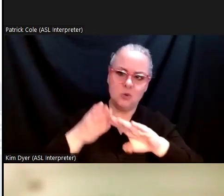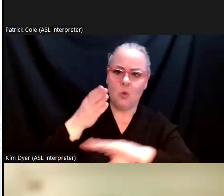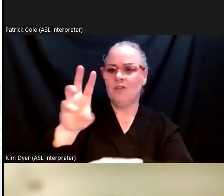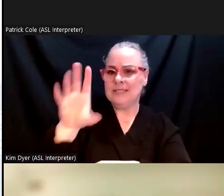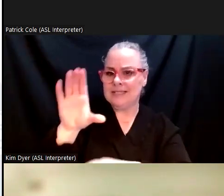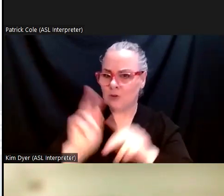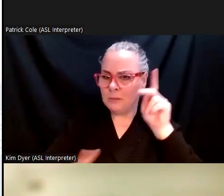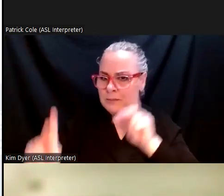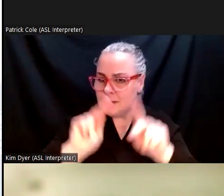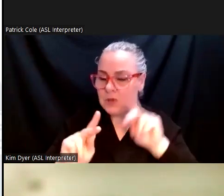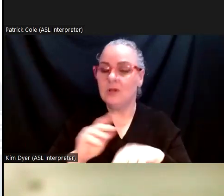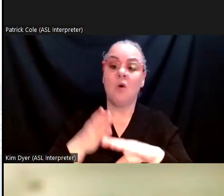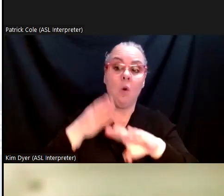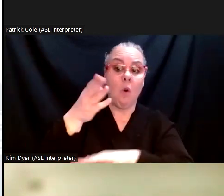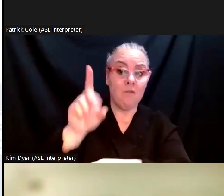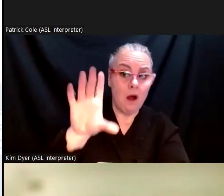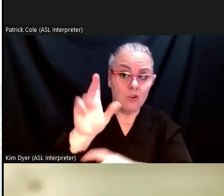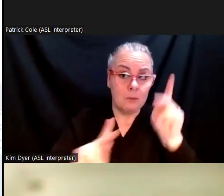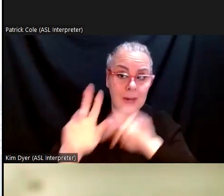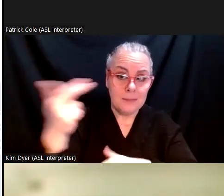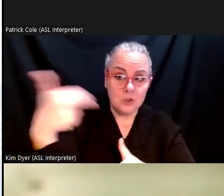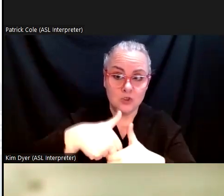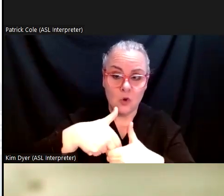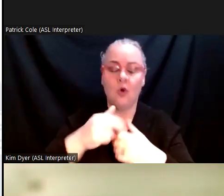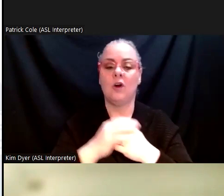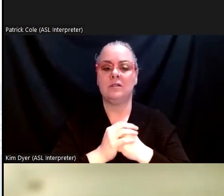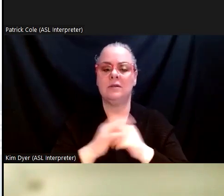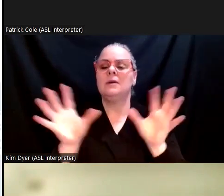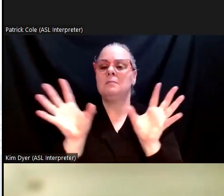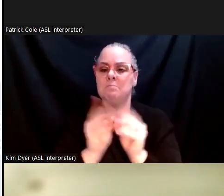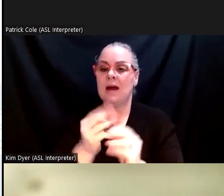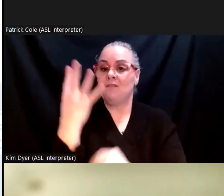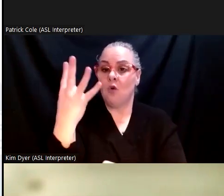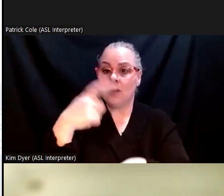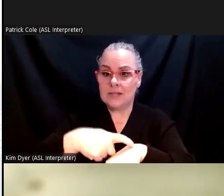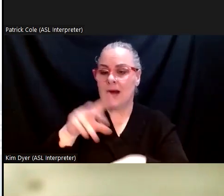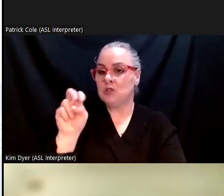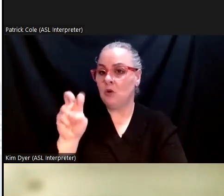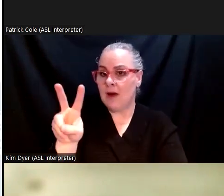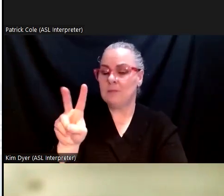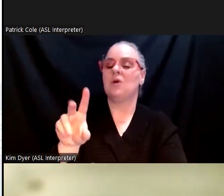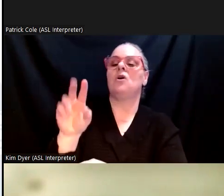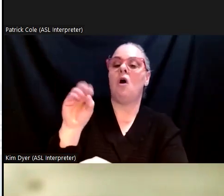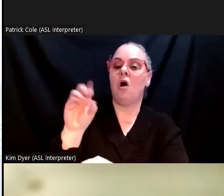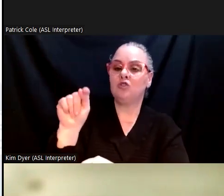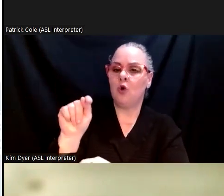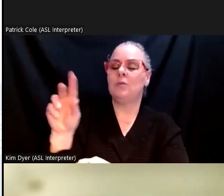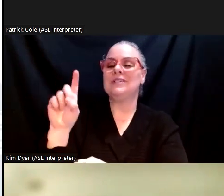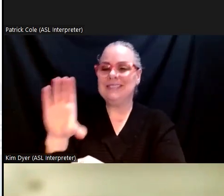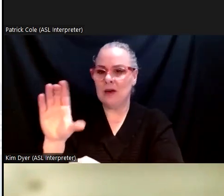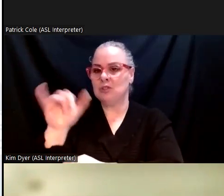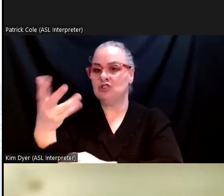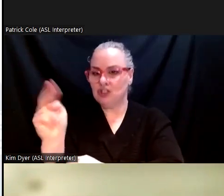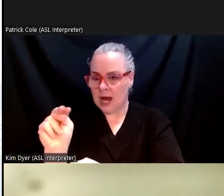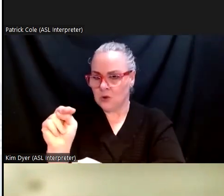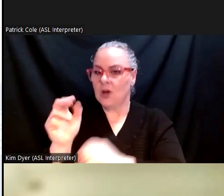over 100 participants. We met four times in October, November, December, and January with